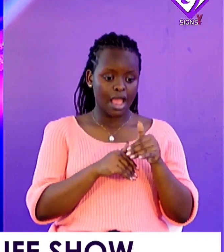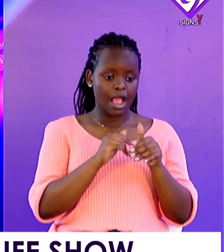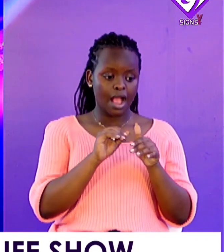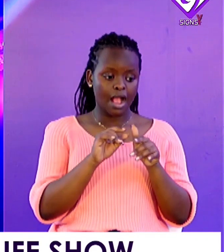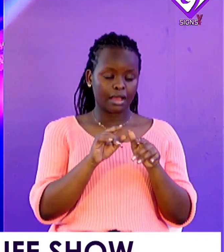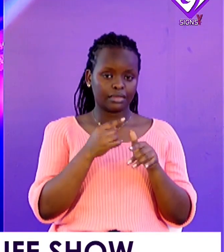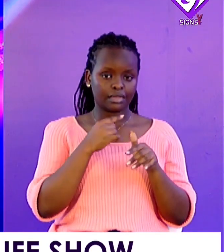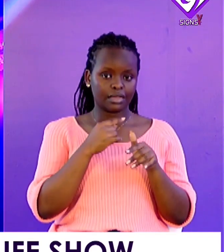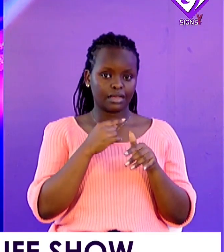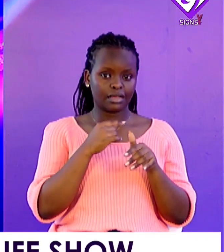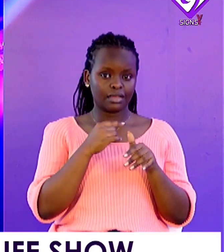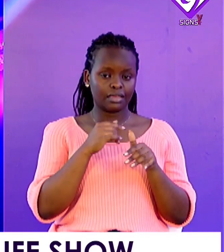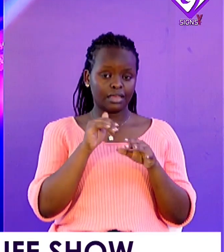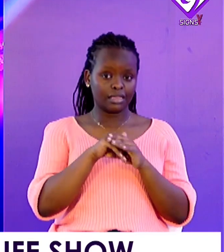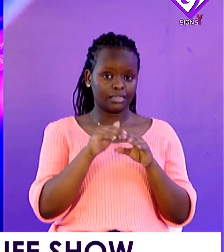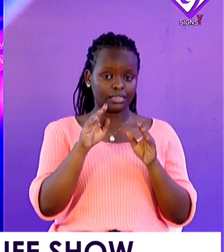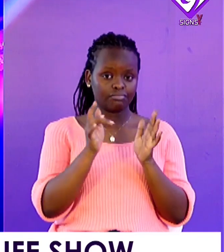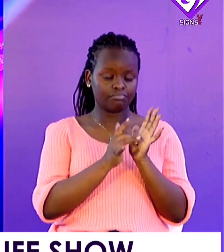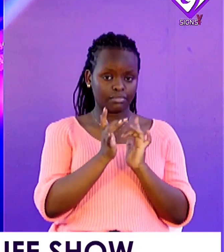the scriptures in the Bible,